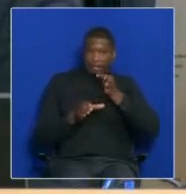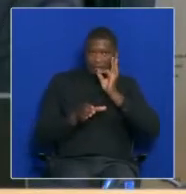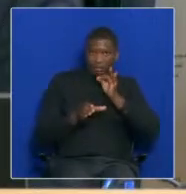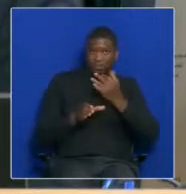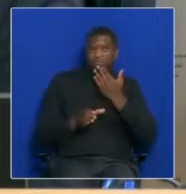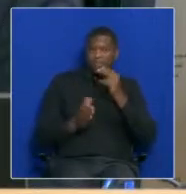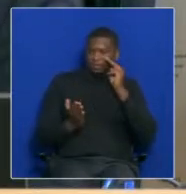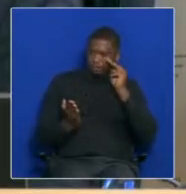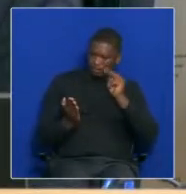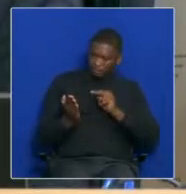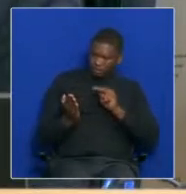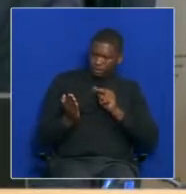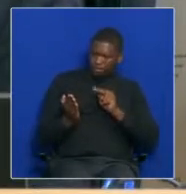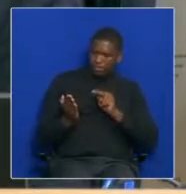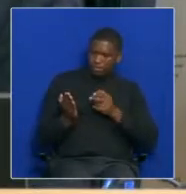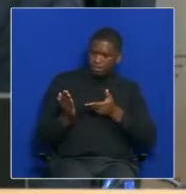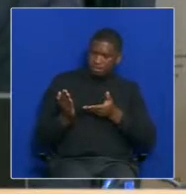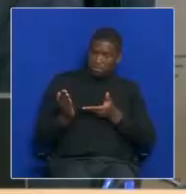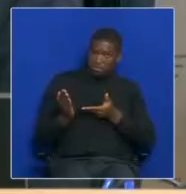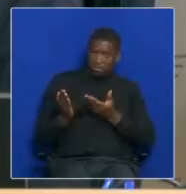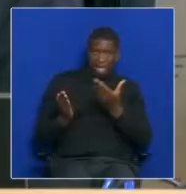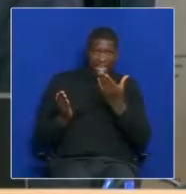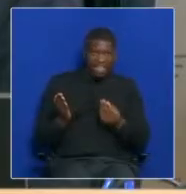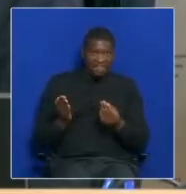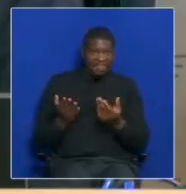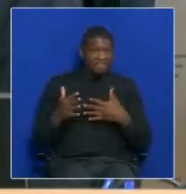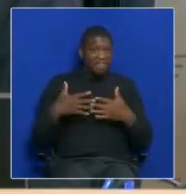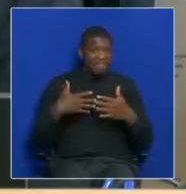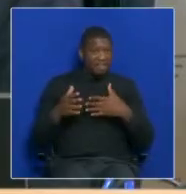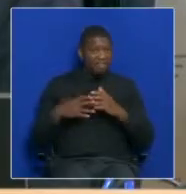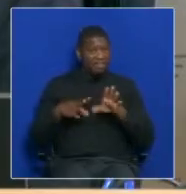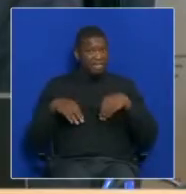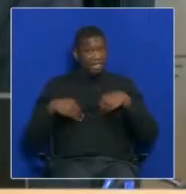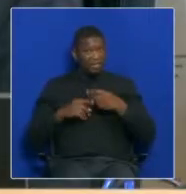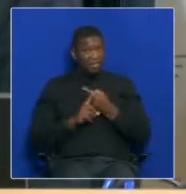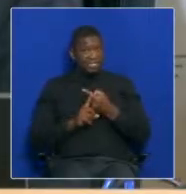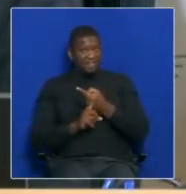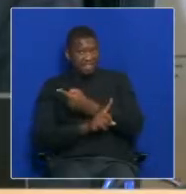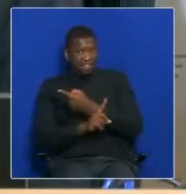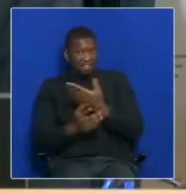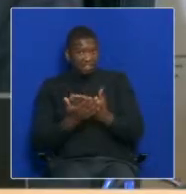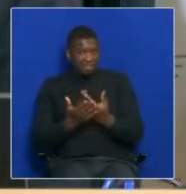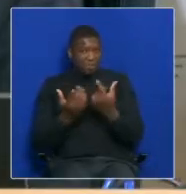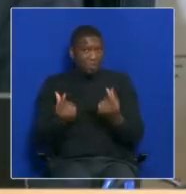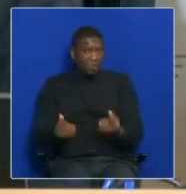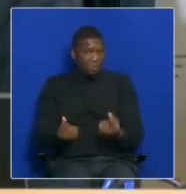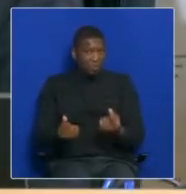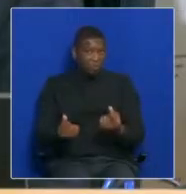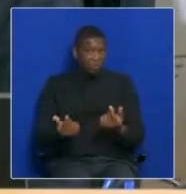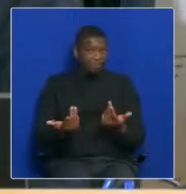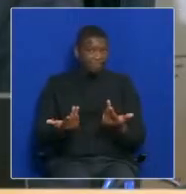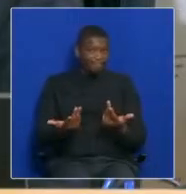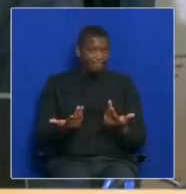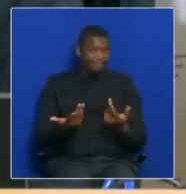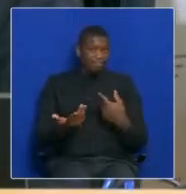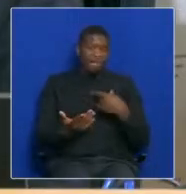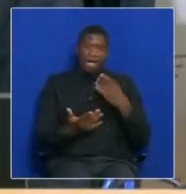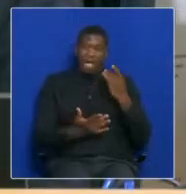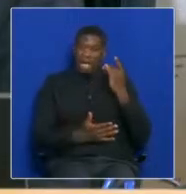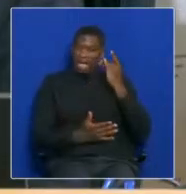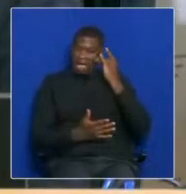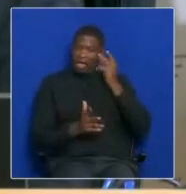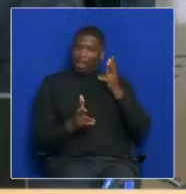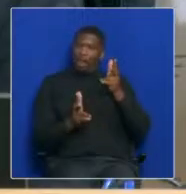the manual itself does provide for exceptions? I hear you on what you say about